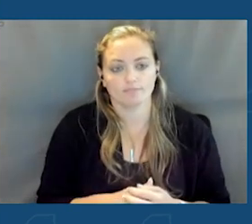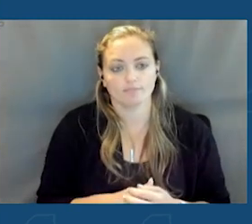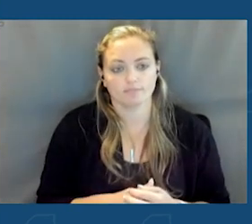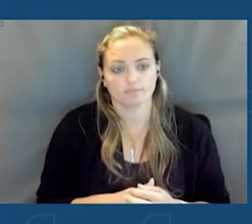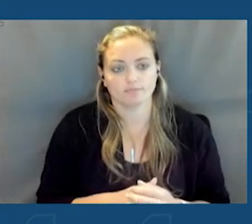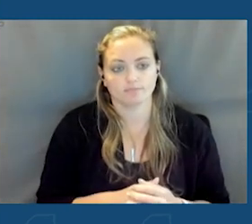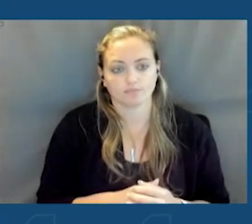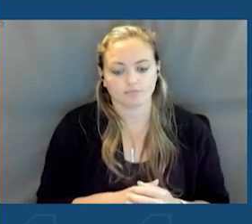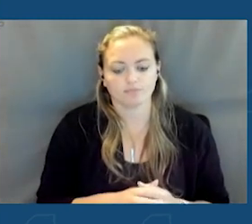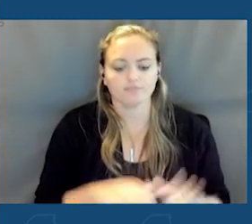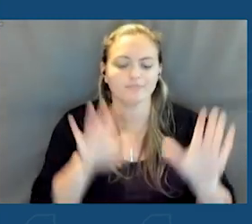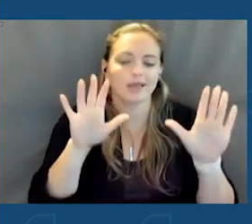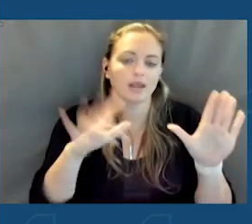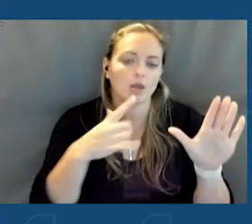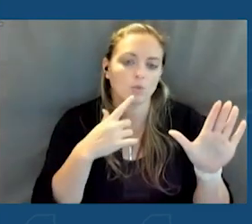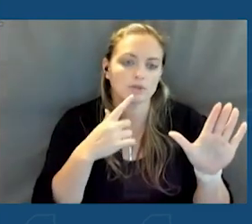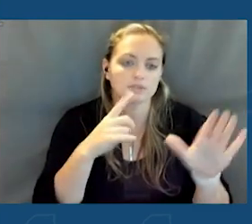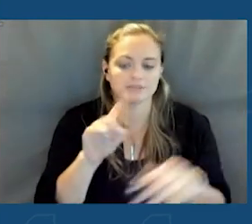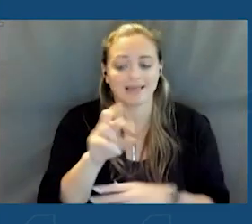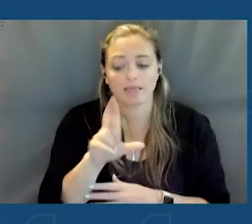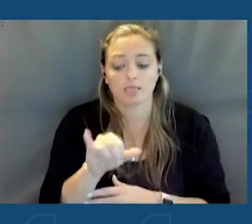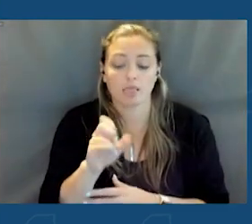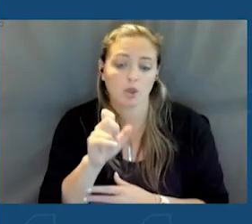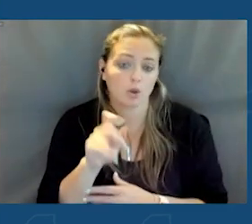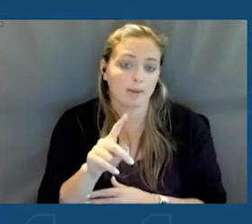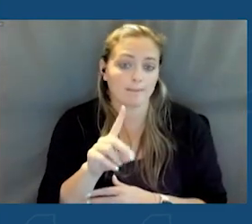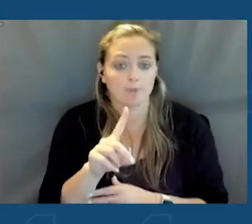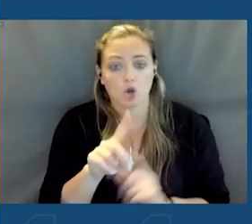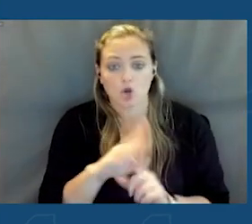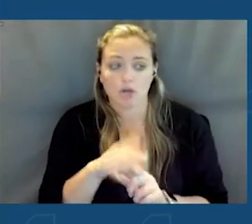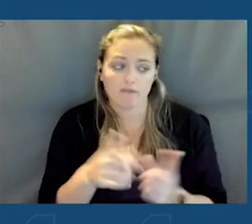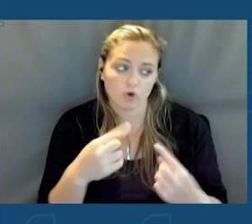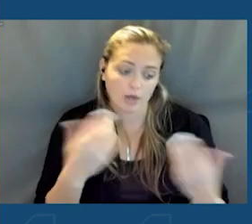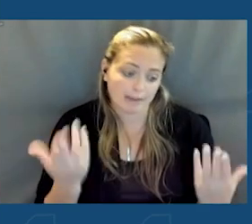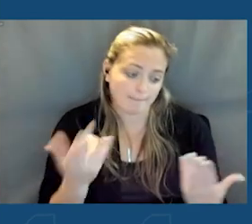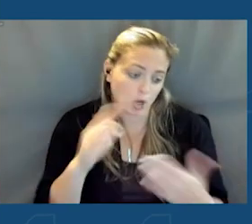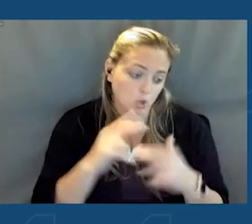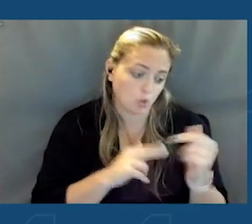And I'll just say, Larry Bird never came to a place like this and built an airport.